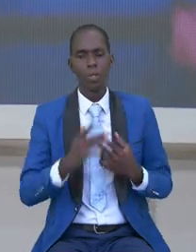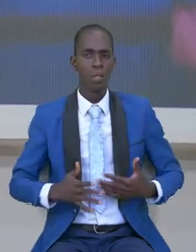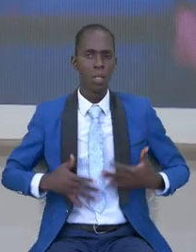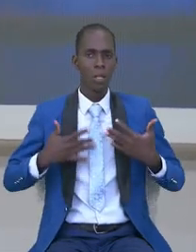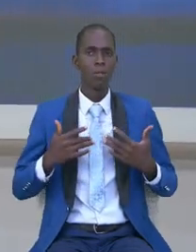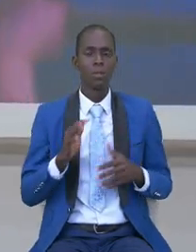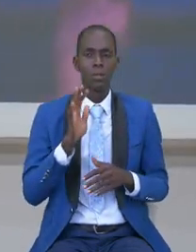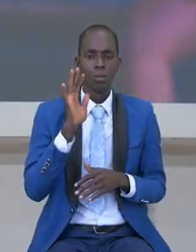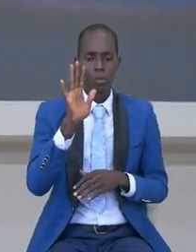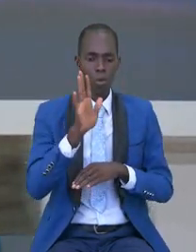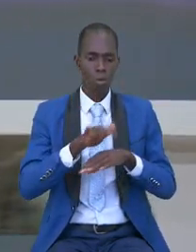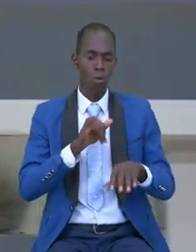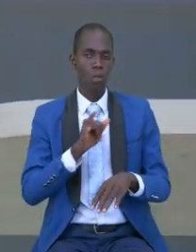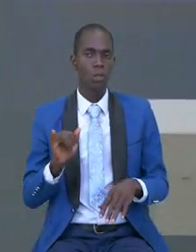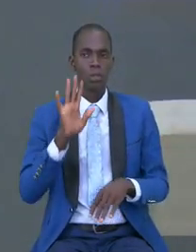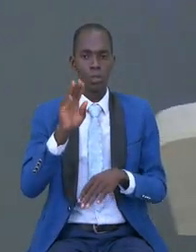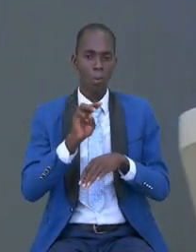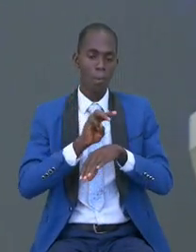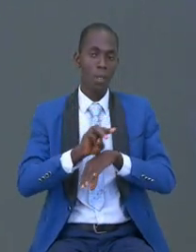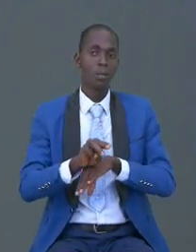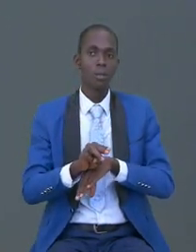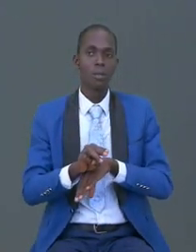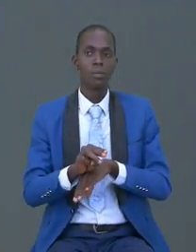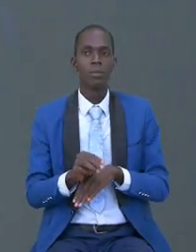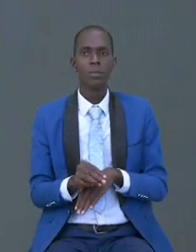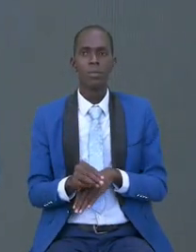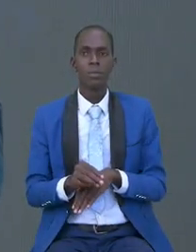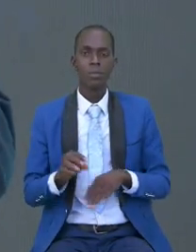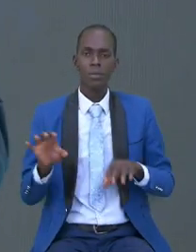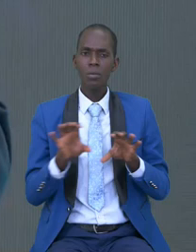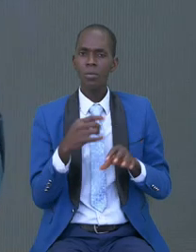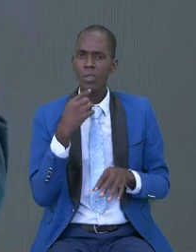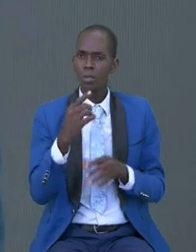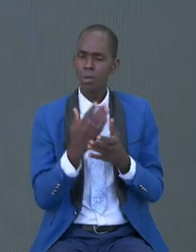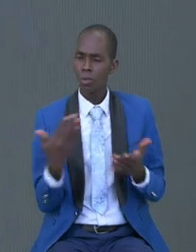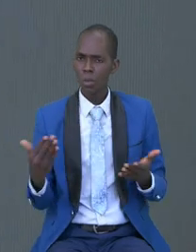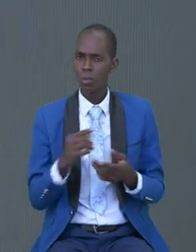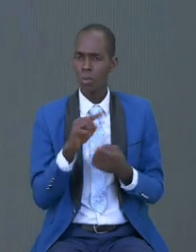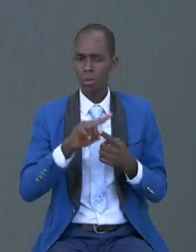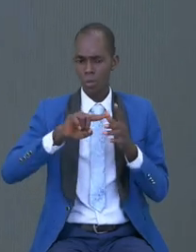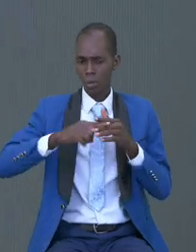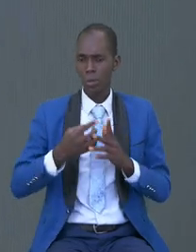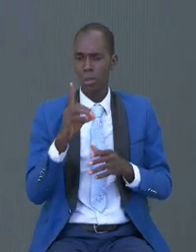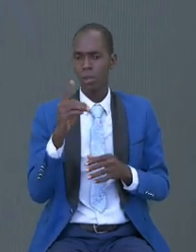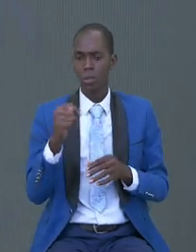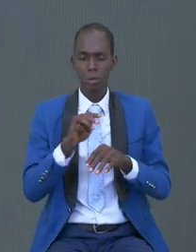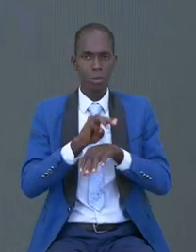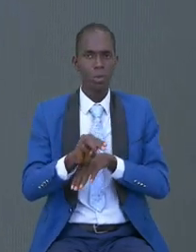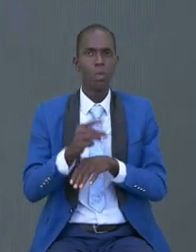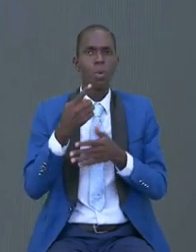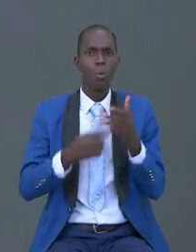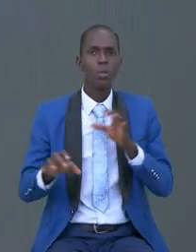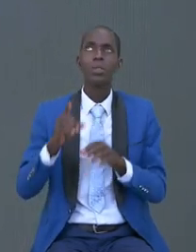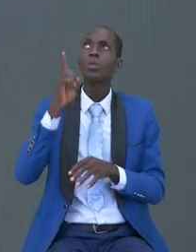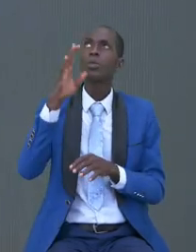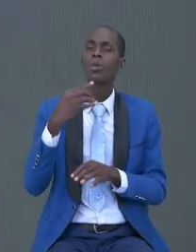your ministry. Did God tell you anything when you started the ministry? What did he tell you?